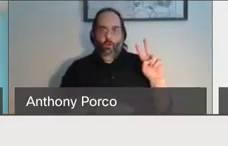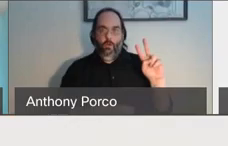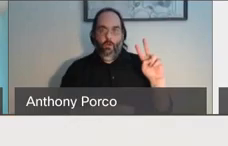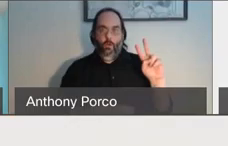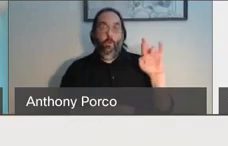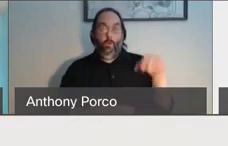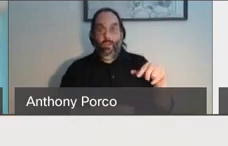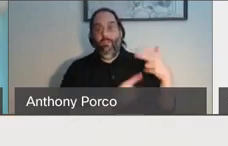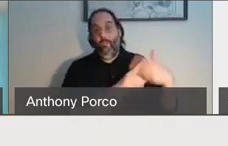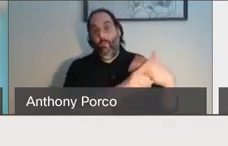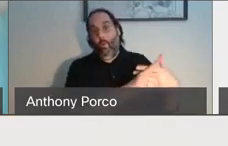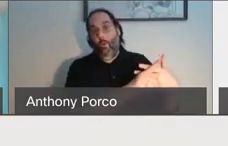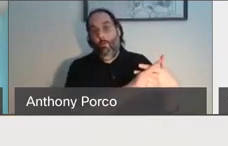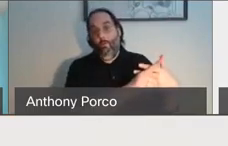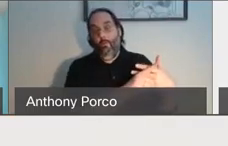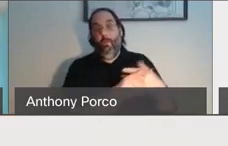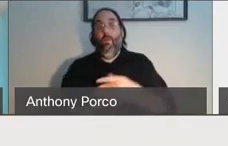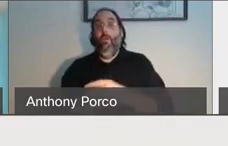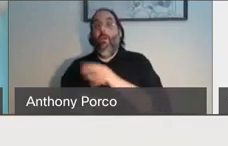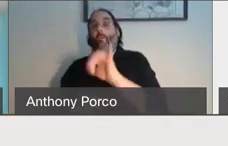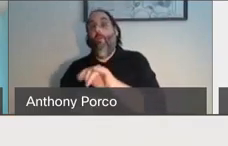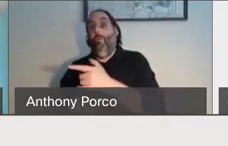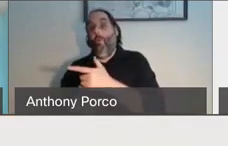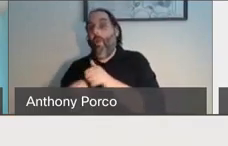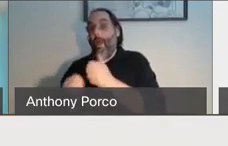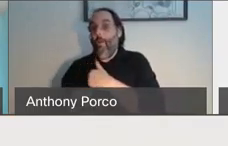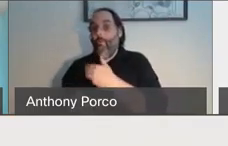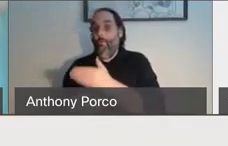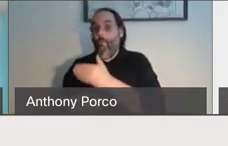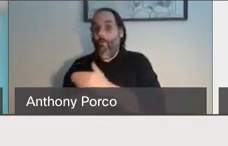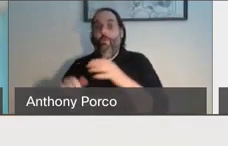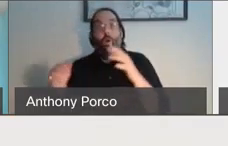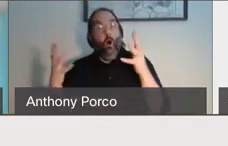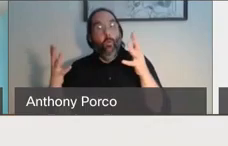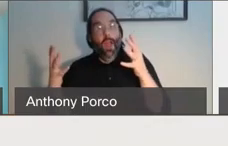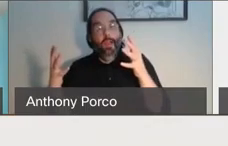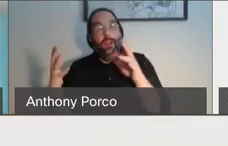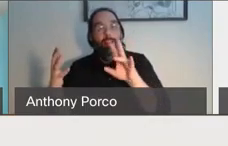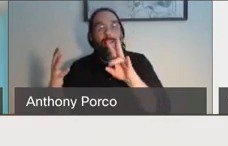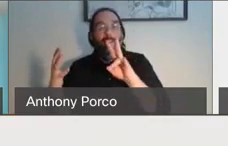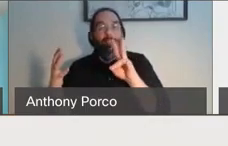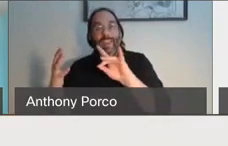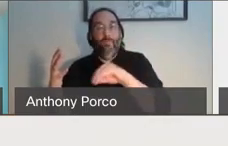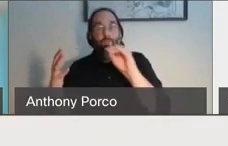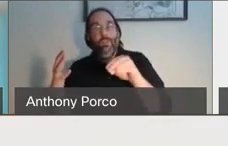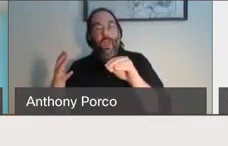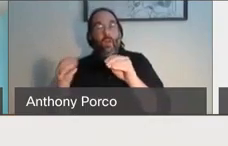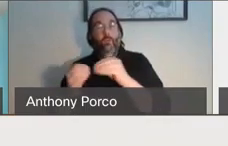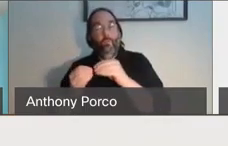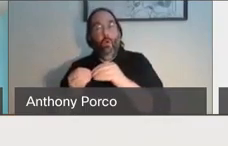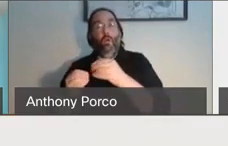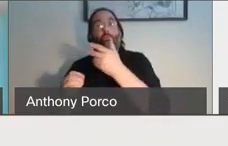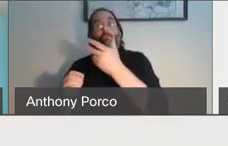quarter. Now in FY21, how did we improve from that? Well, we are already 78% more per quarter than last